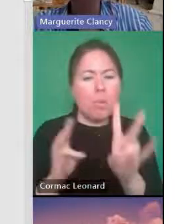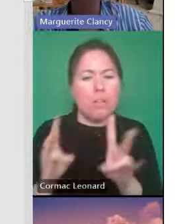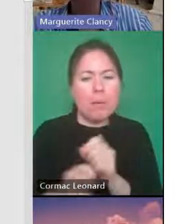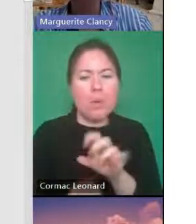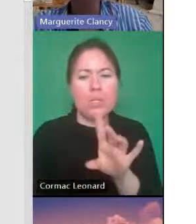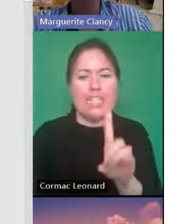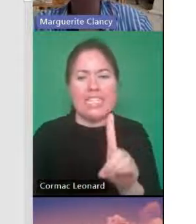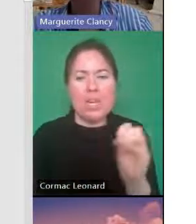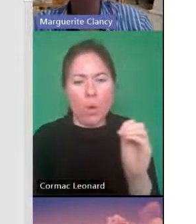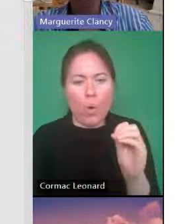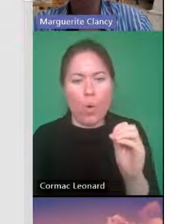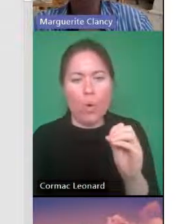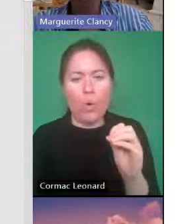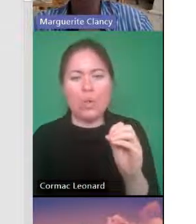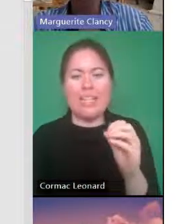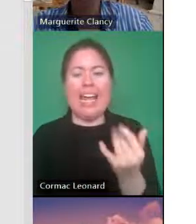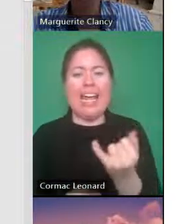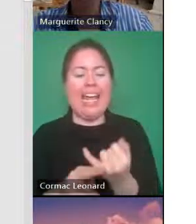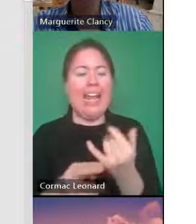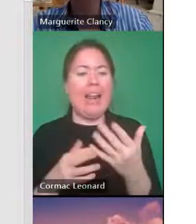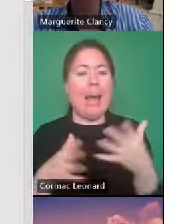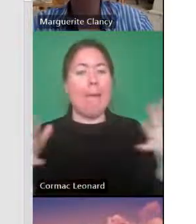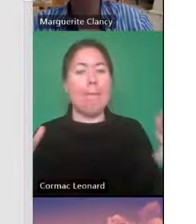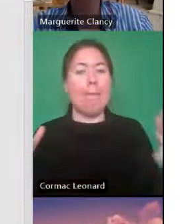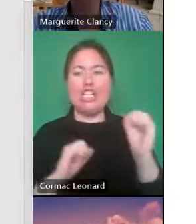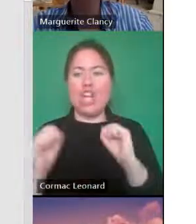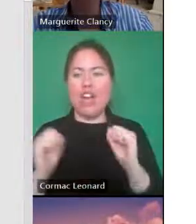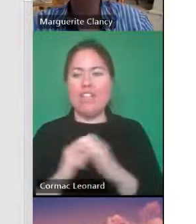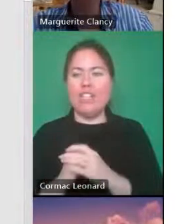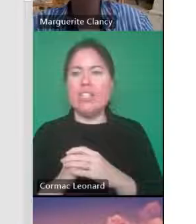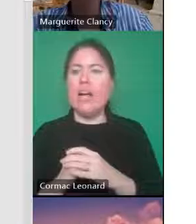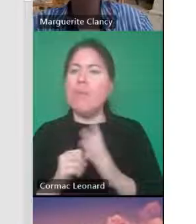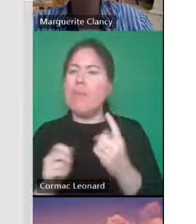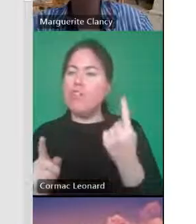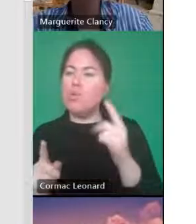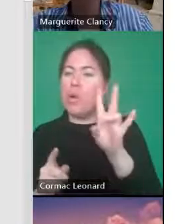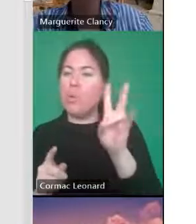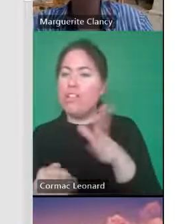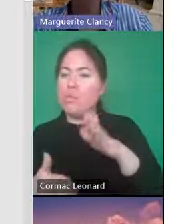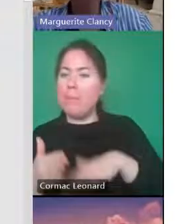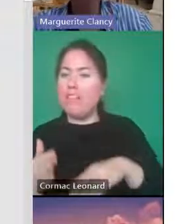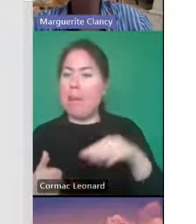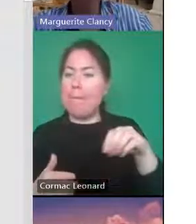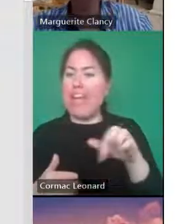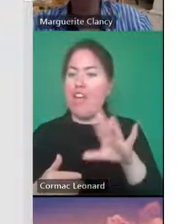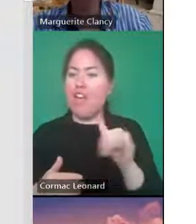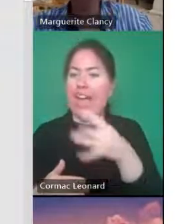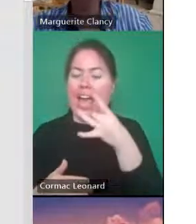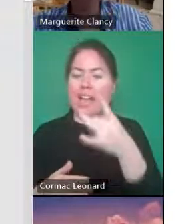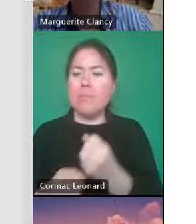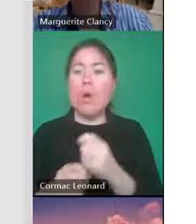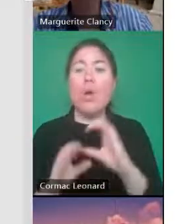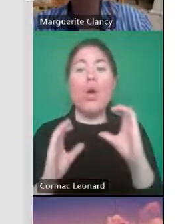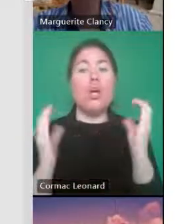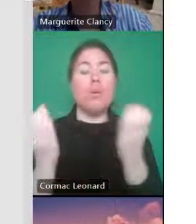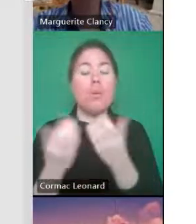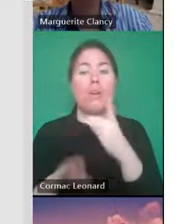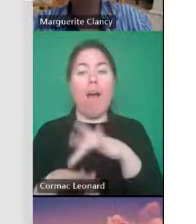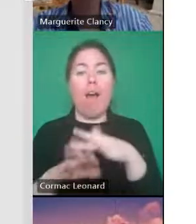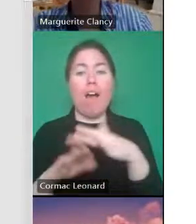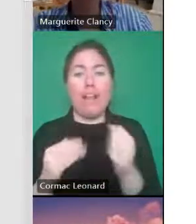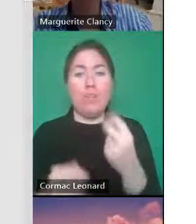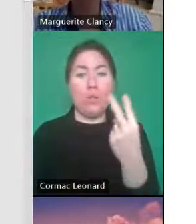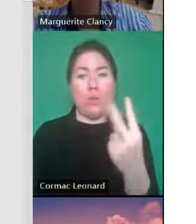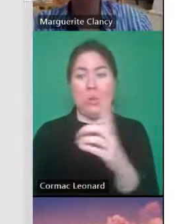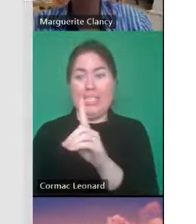large service. Yeah, Margaret, can I just one that was missed there? It's just from Mary regarding a community hospital with 2 DOs. Do we set